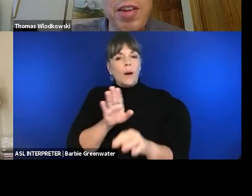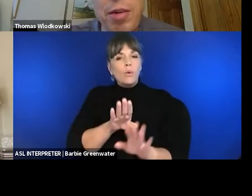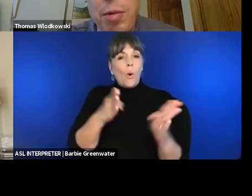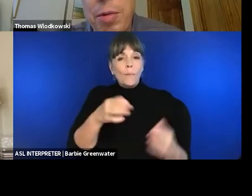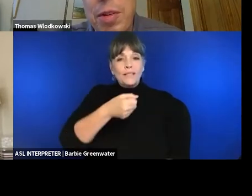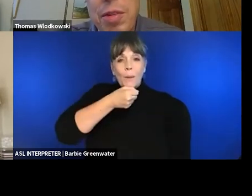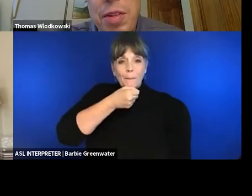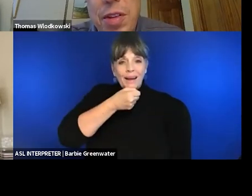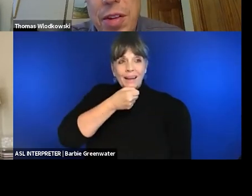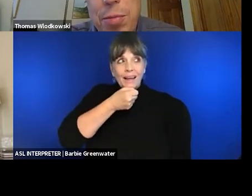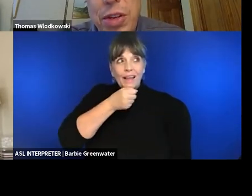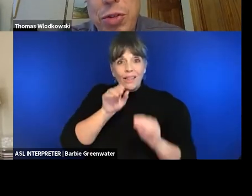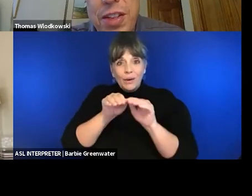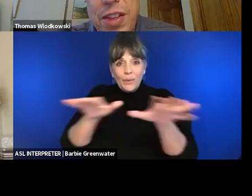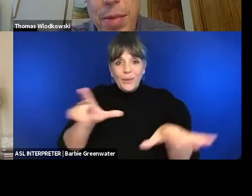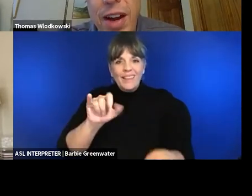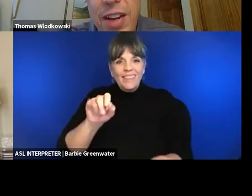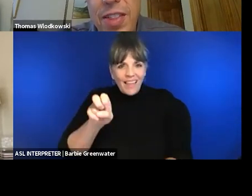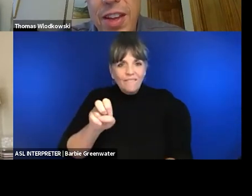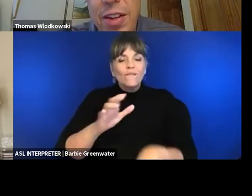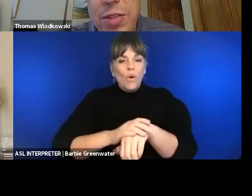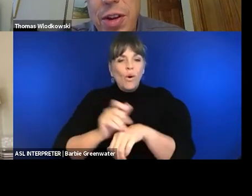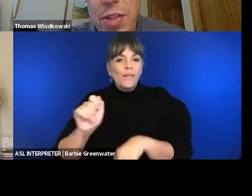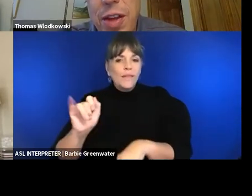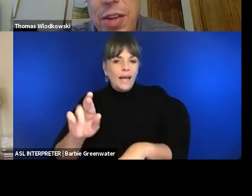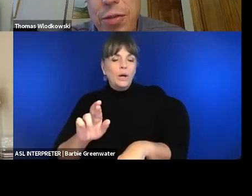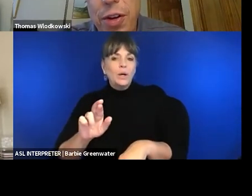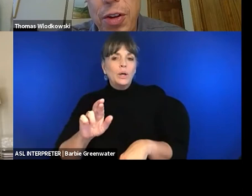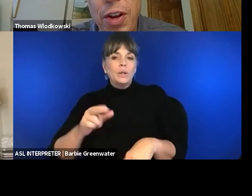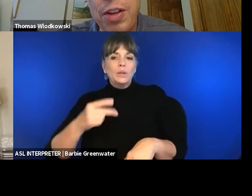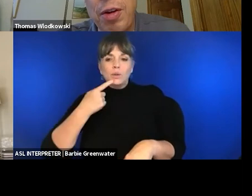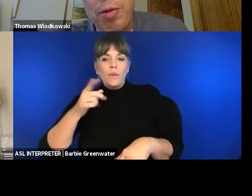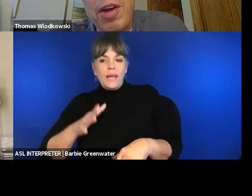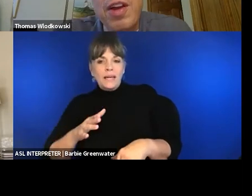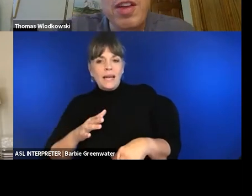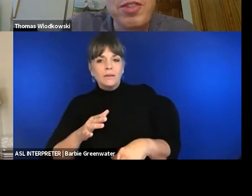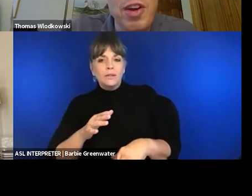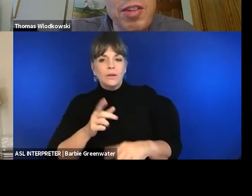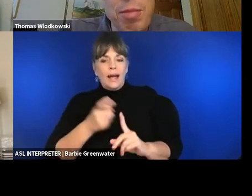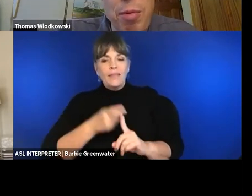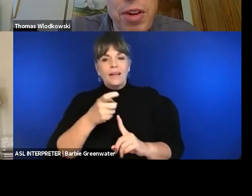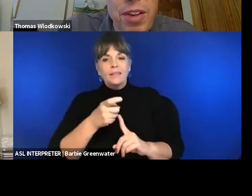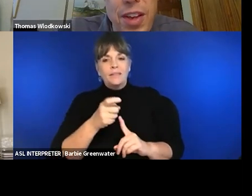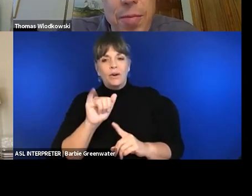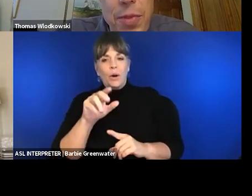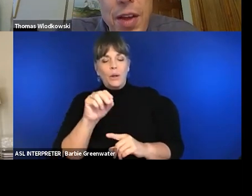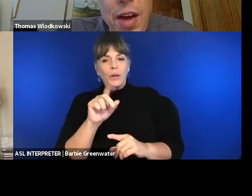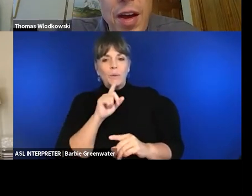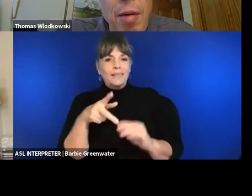to, kind of make sure that it's in the pocket and the announcer and the default audio is ducked